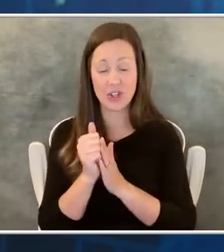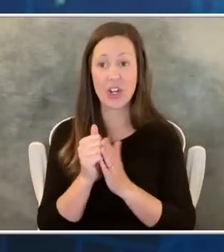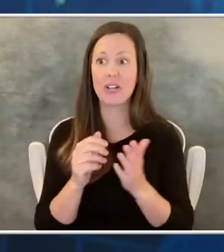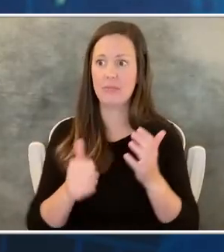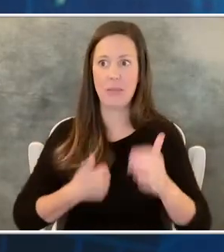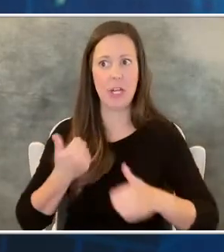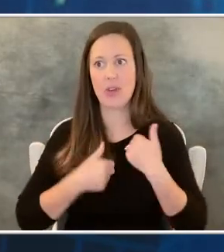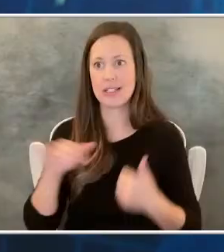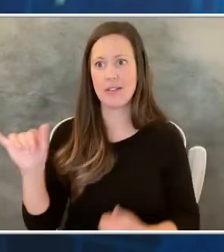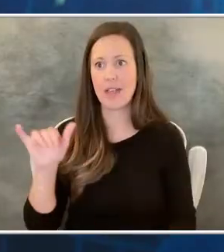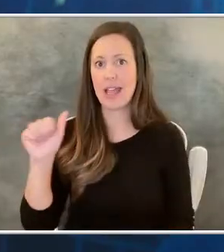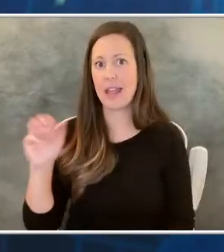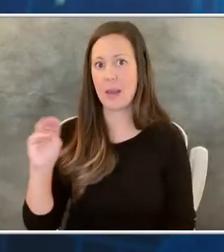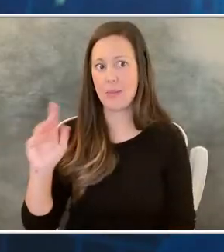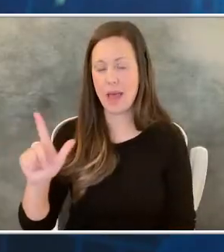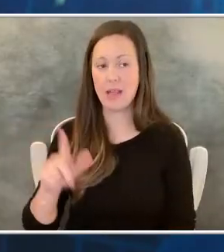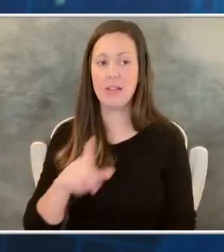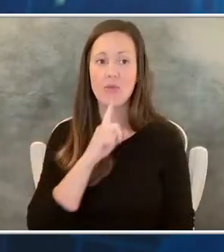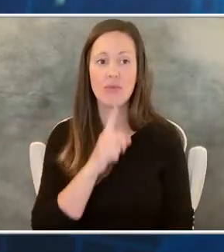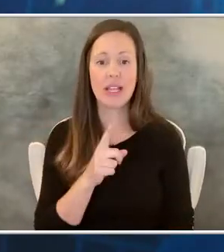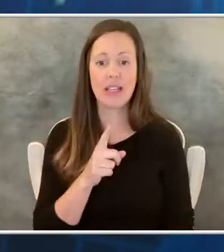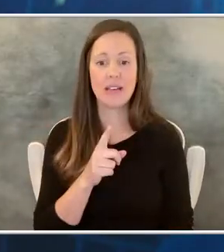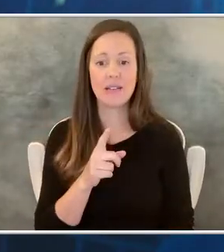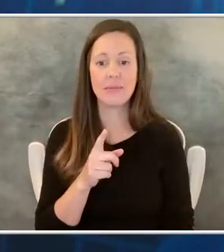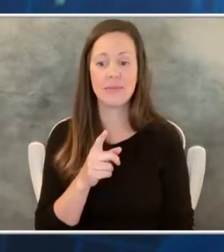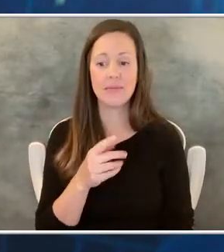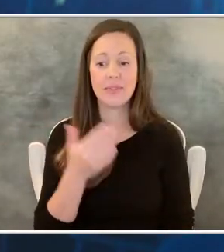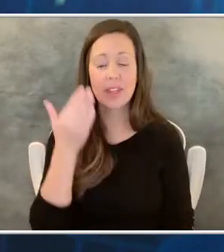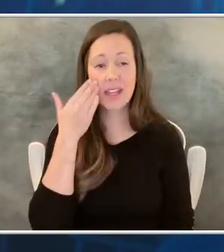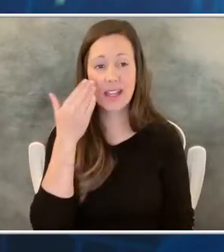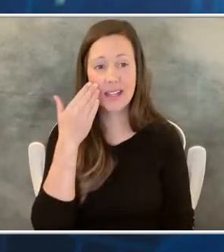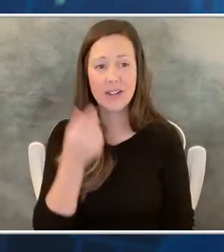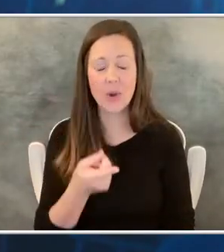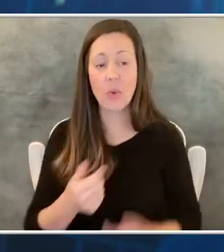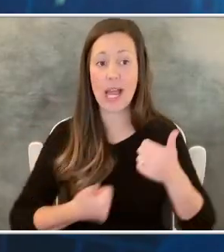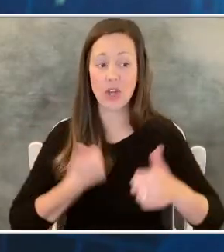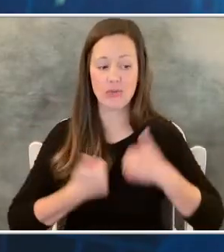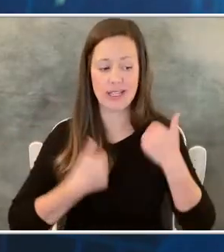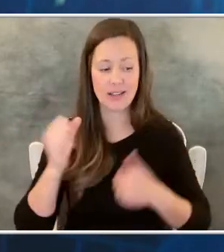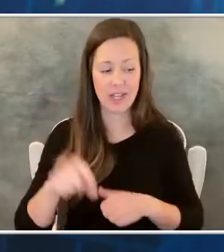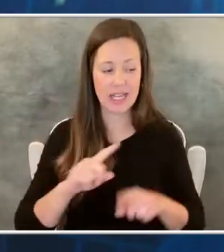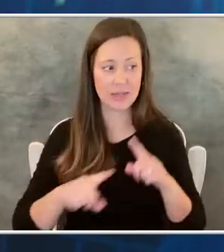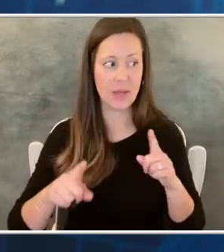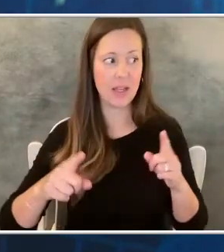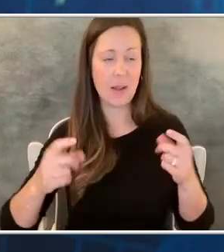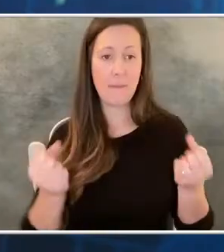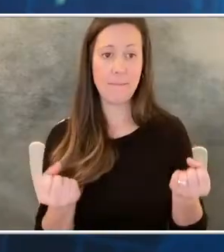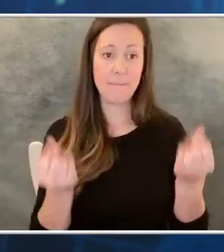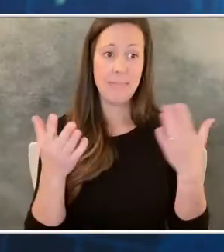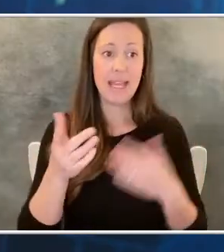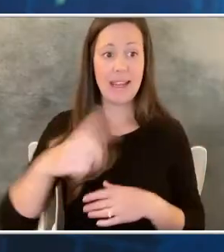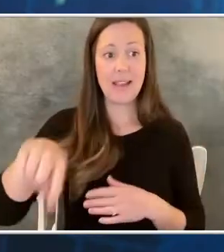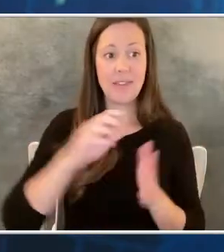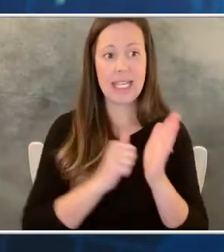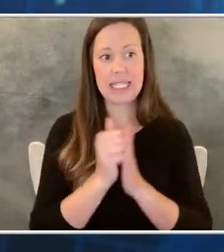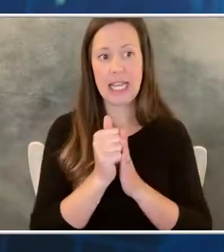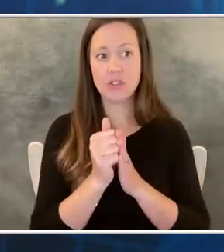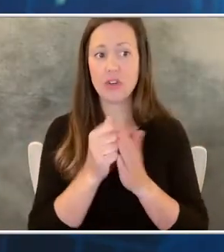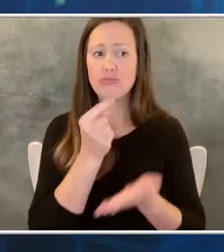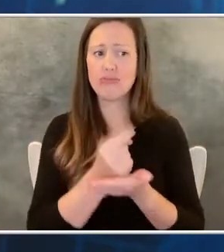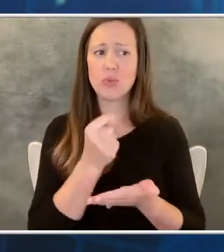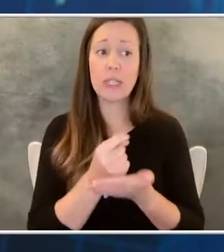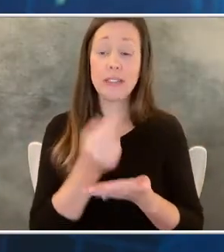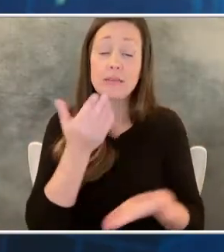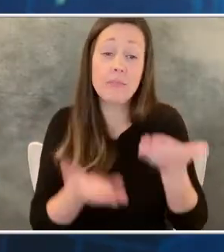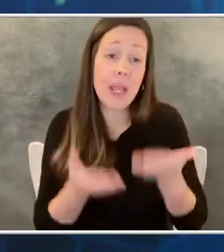leukemia, know that it is aggressive, but many of these cancers are treatable, potentially curable. We